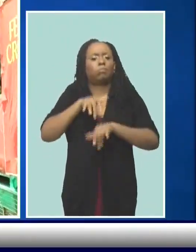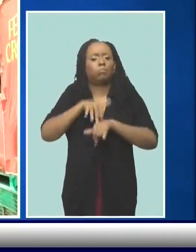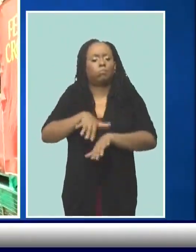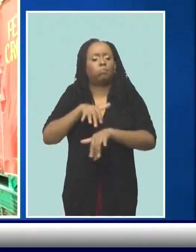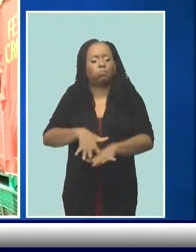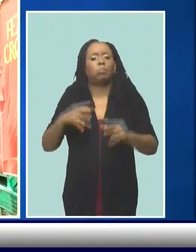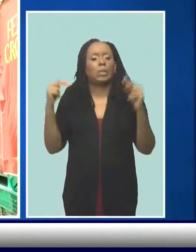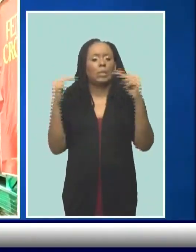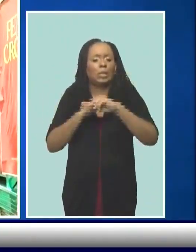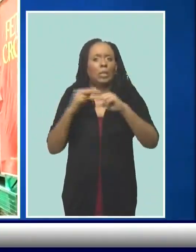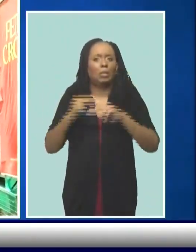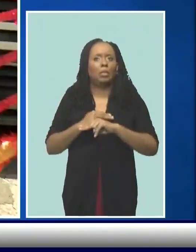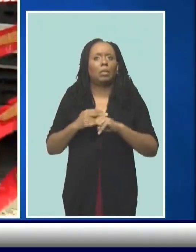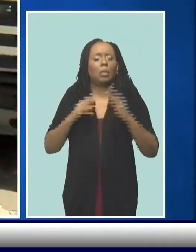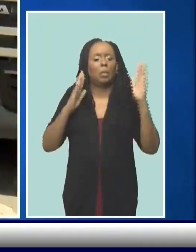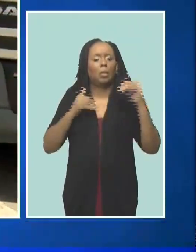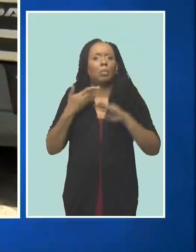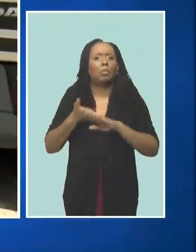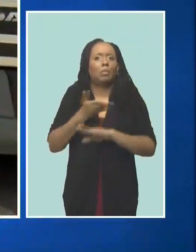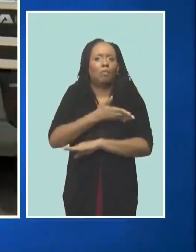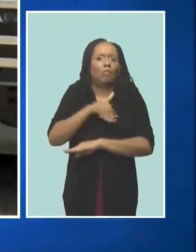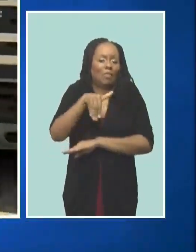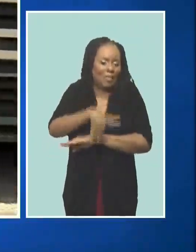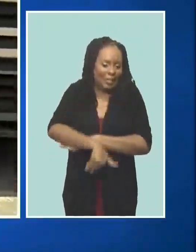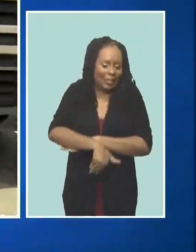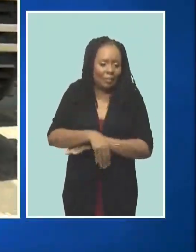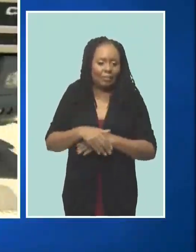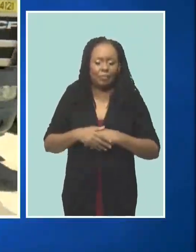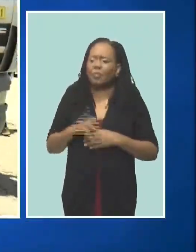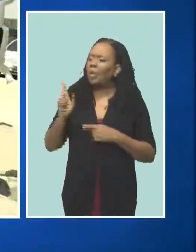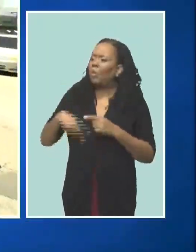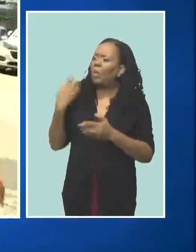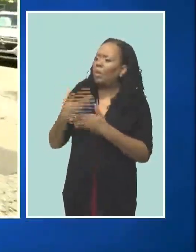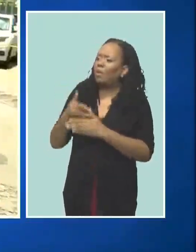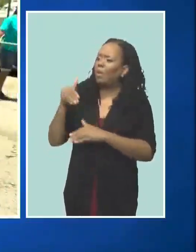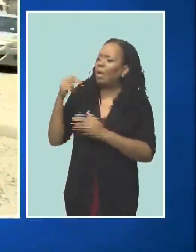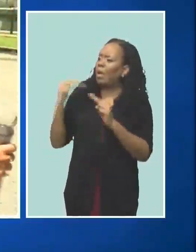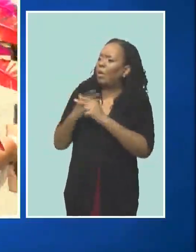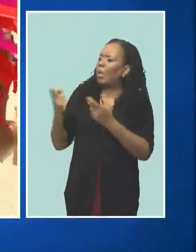Highway, hopefully before the night goes in. When you get to the highway, what are you going to be doing?